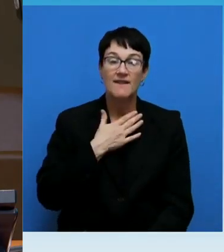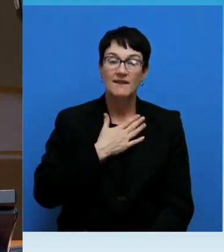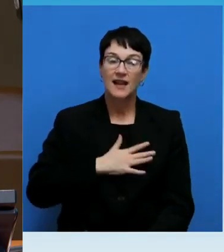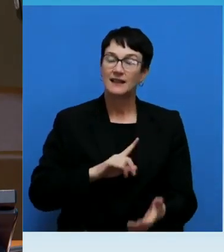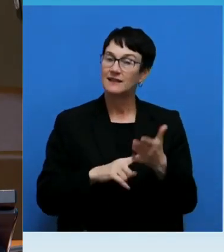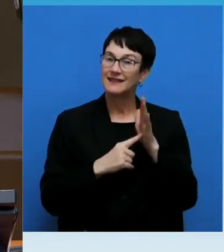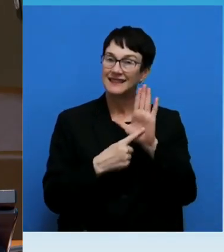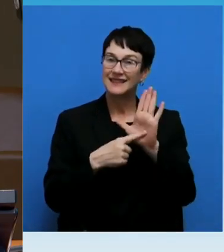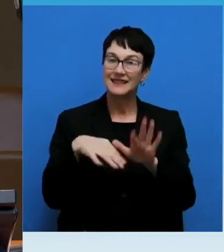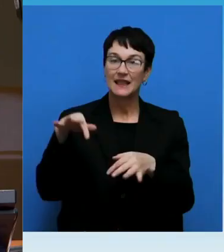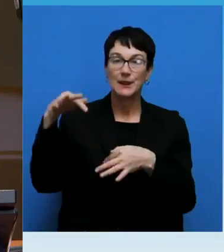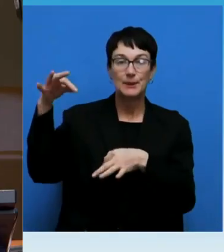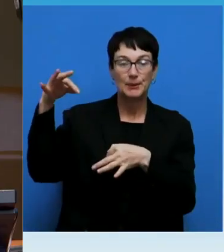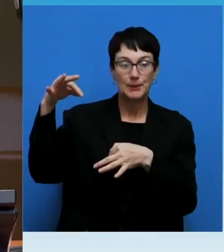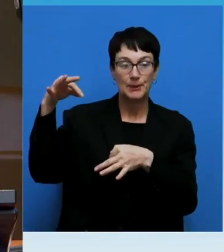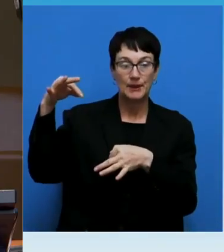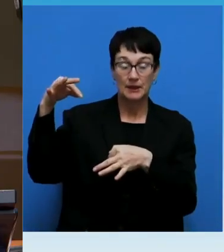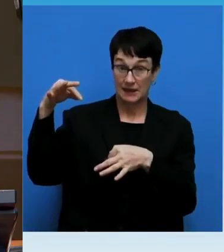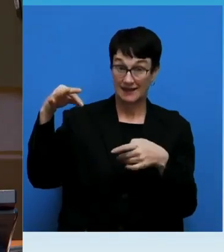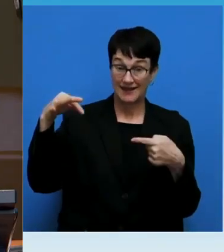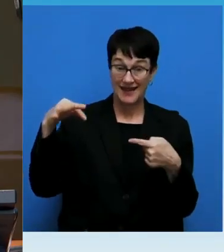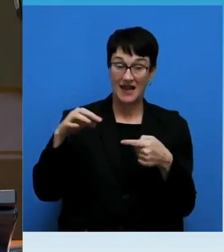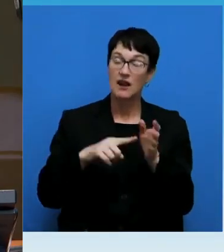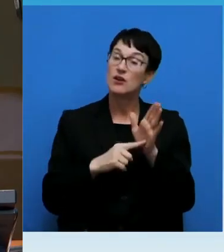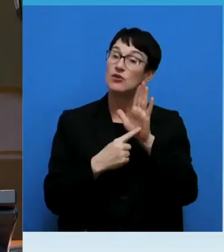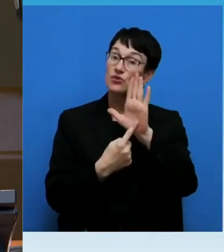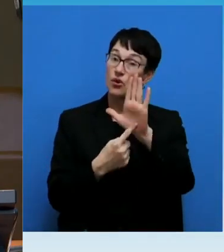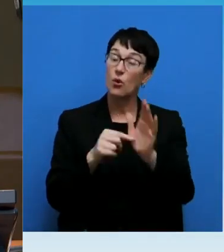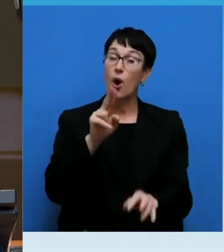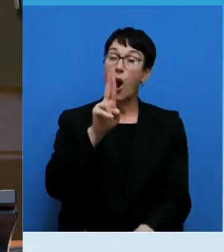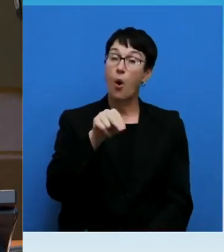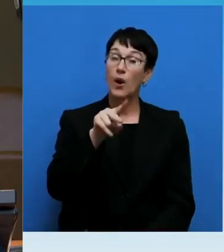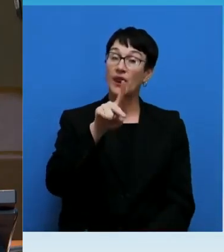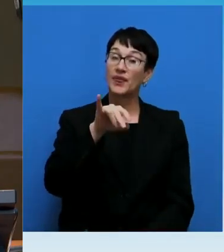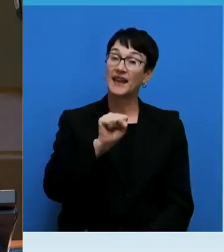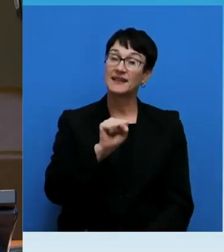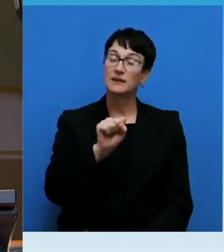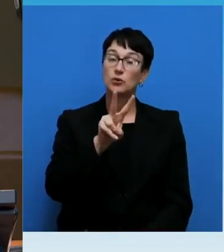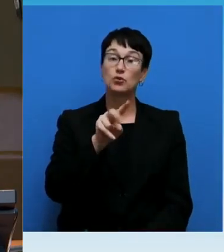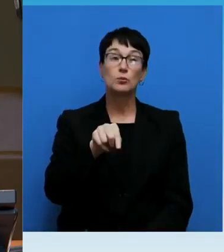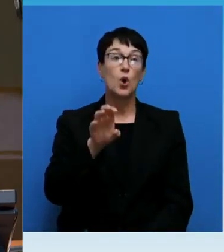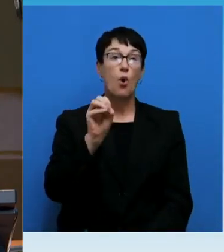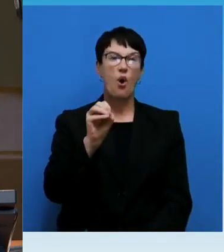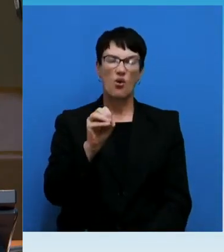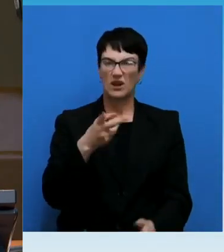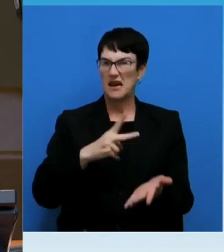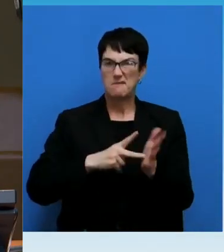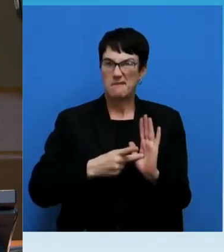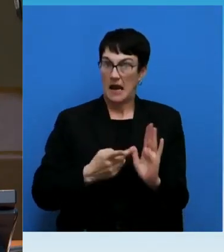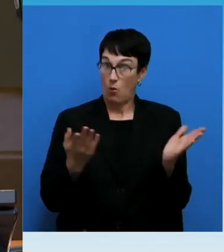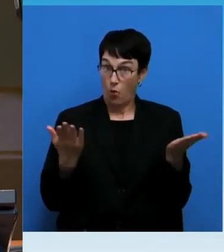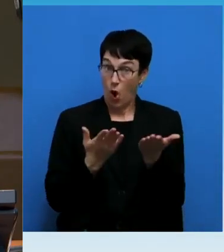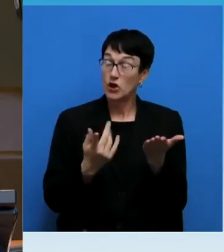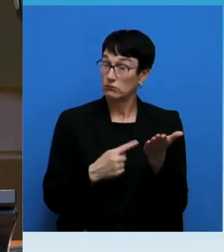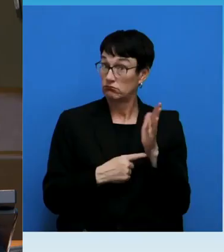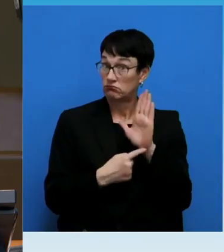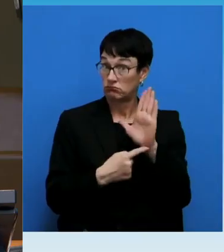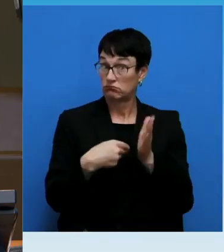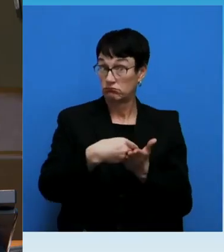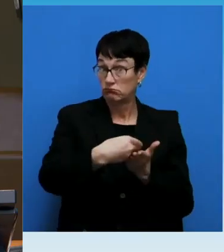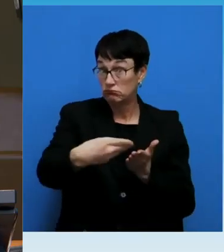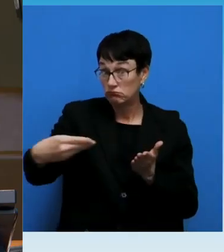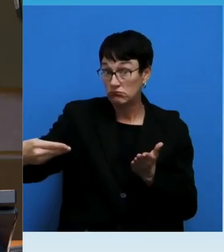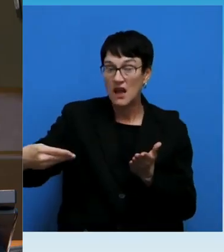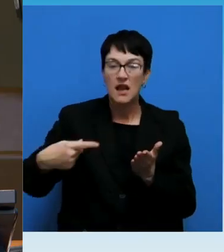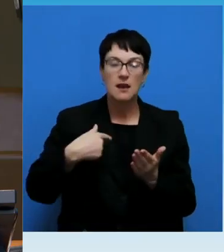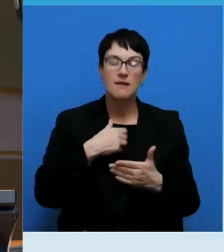which summarizes what UNDIS 2.0 is about. It is also my turn to express my deep appreciation